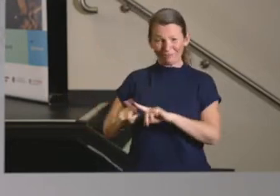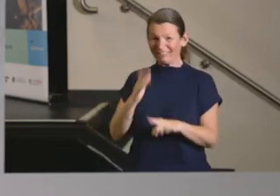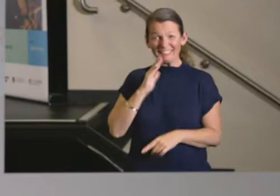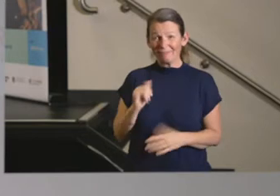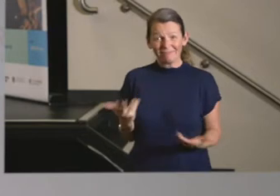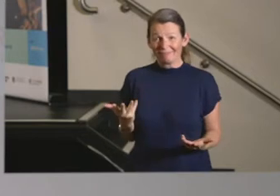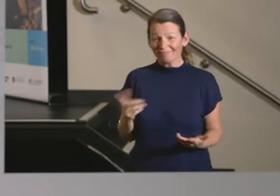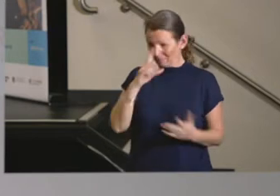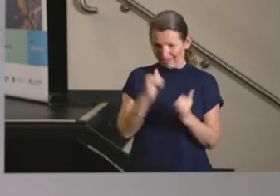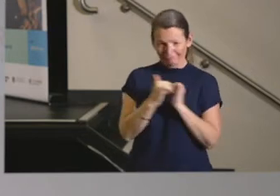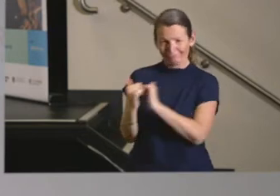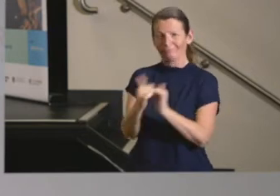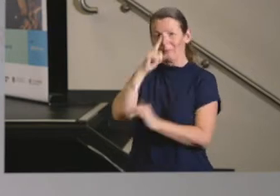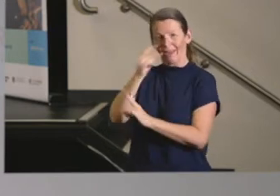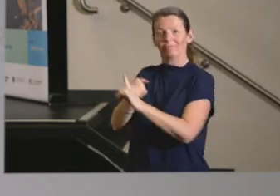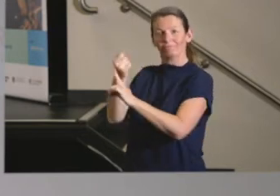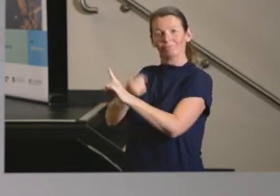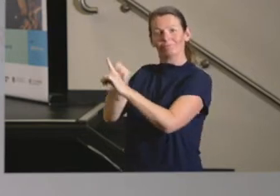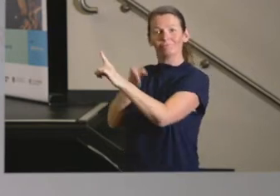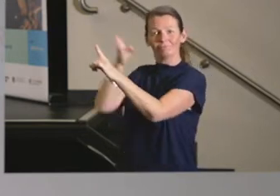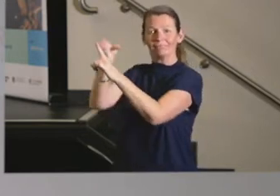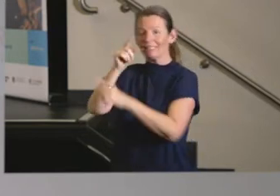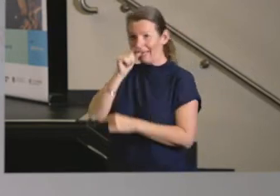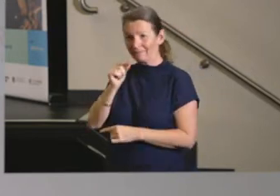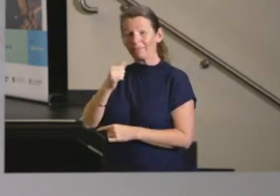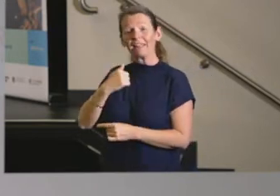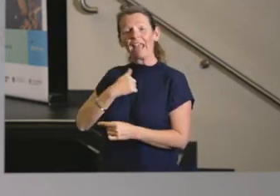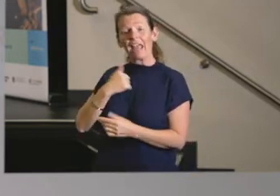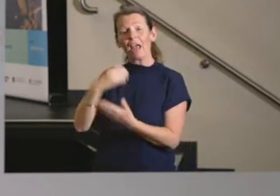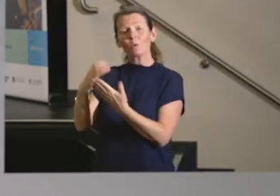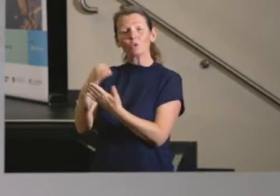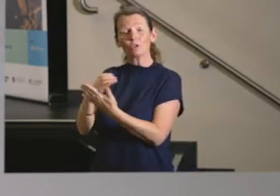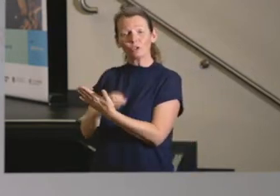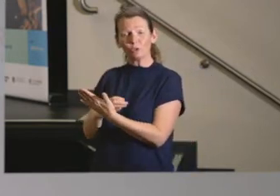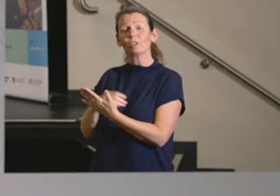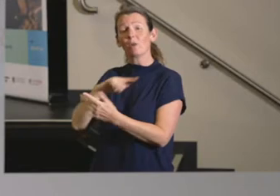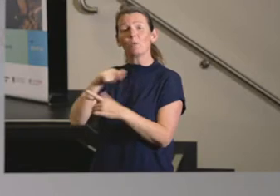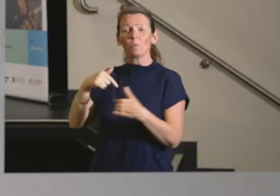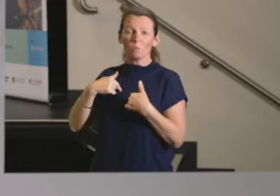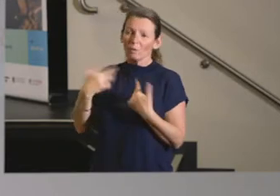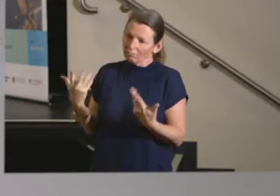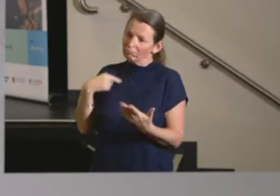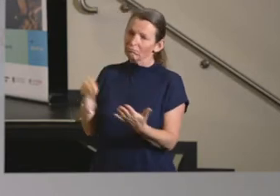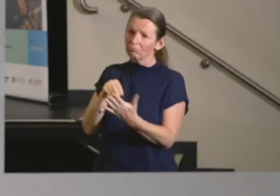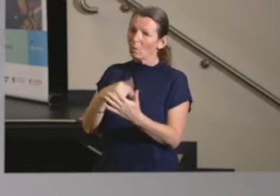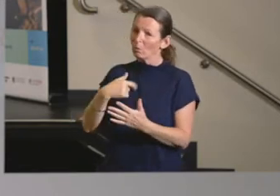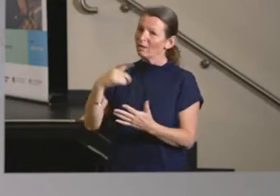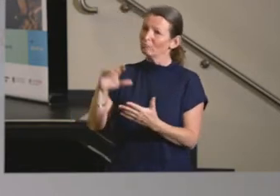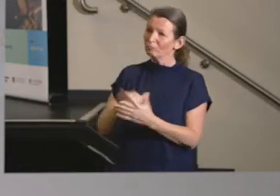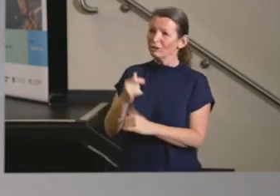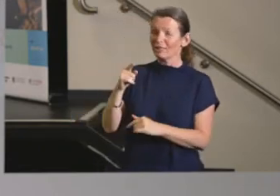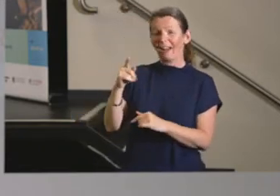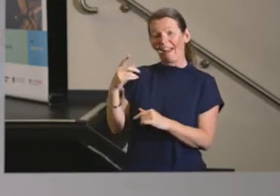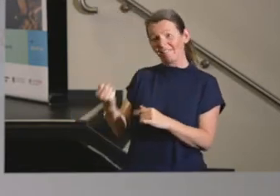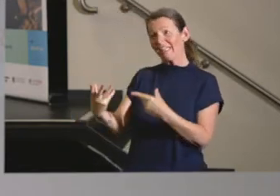it's articulated nicely in laws and in our constitution. We've written that in our first constitution, appreciating the